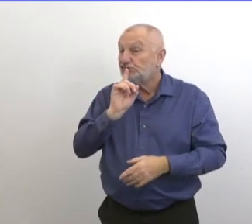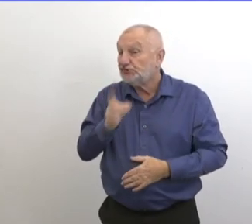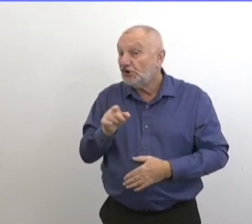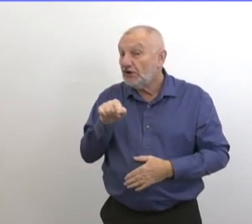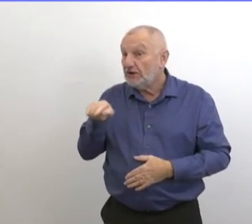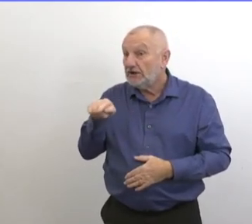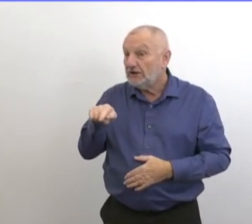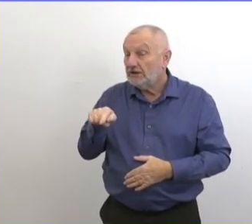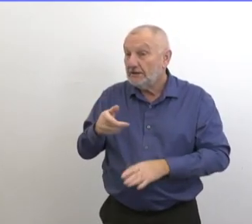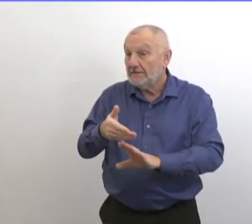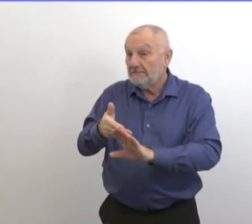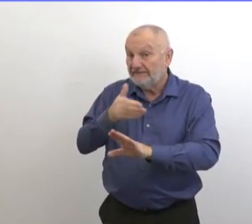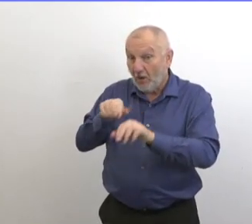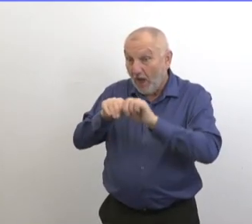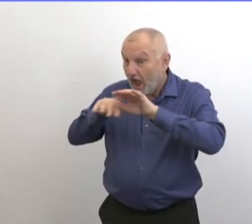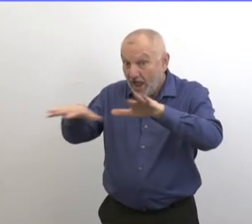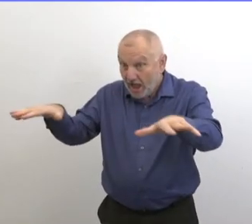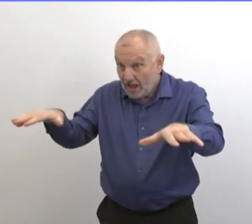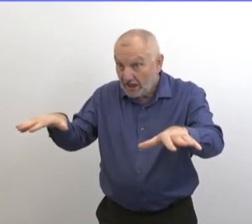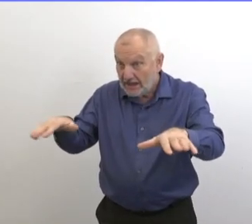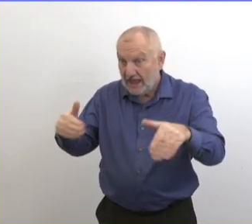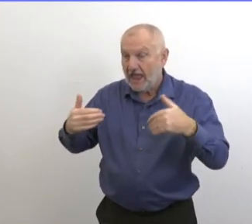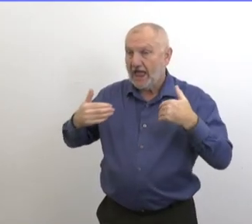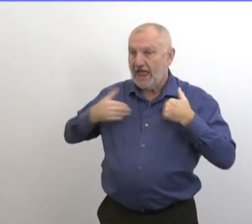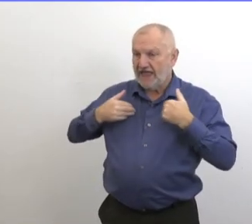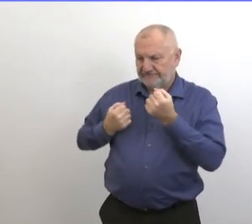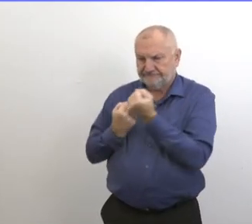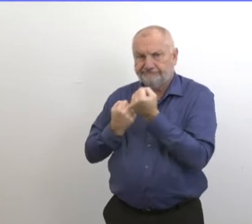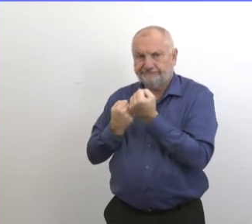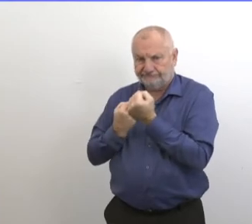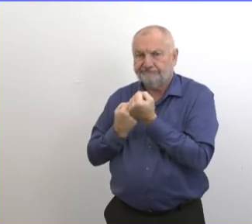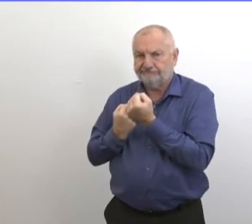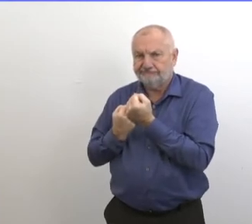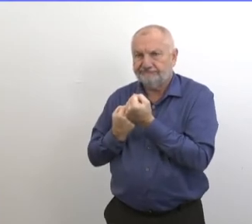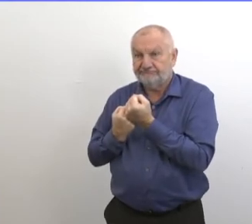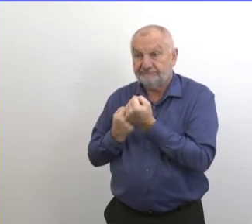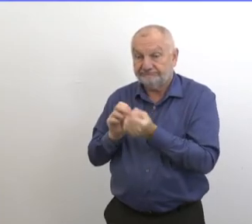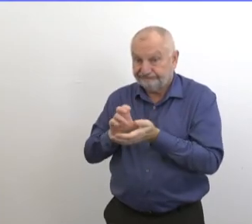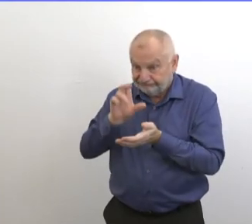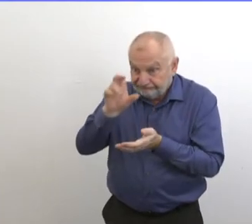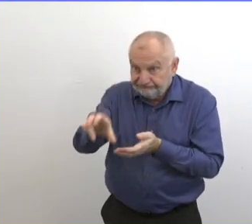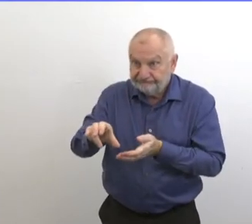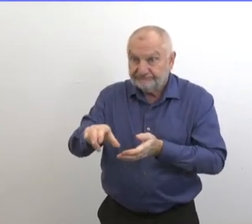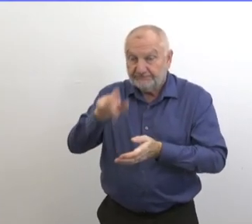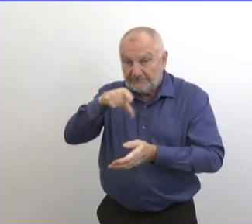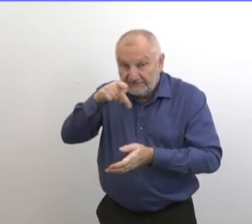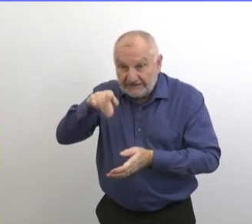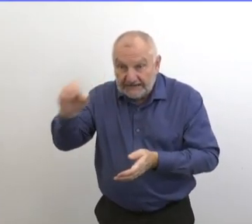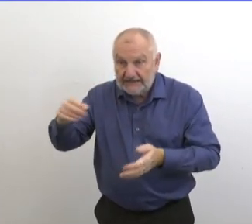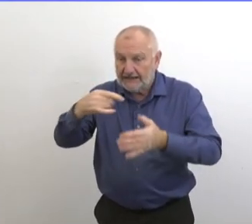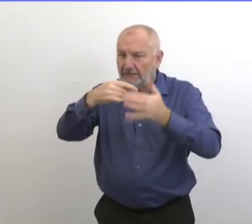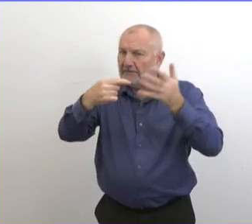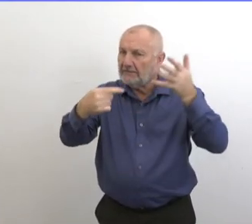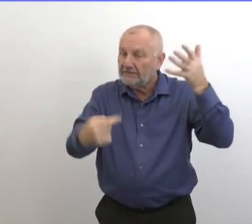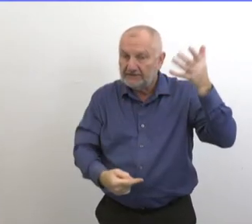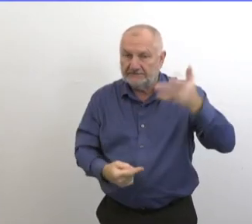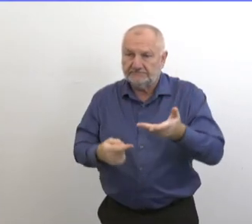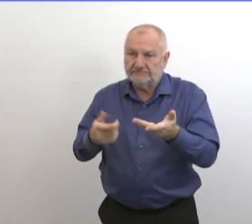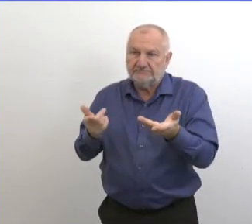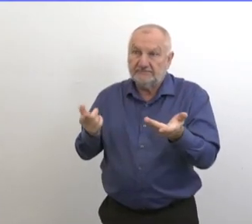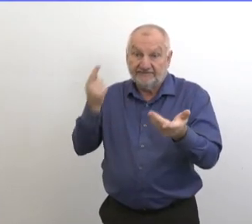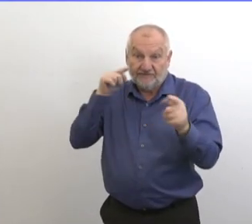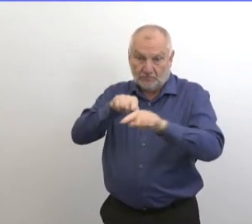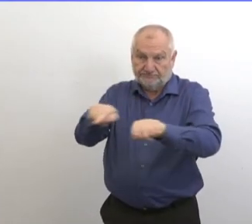in the way of staffing to ensure that people are there to look after those vulnerable